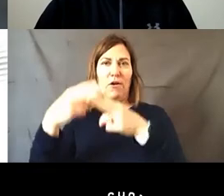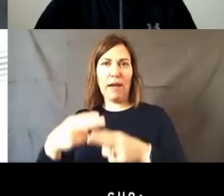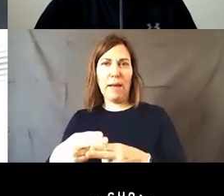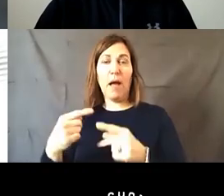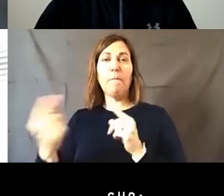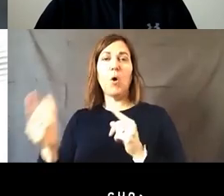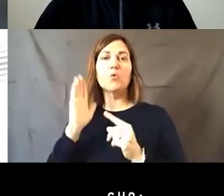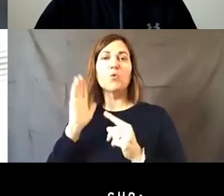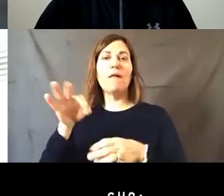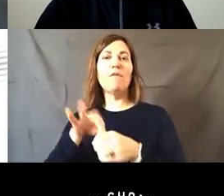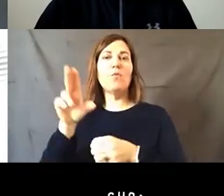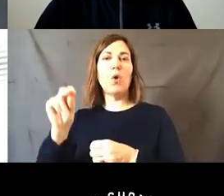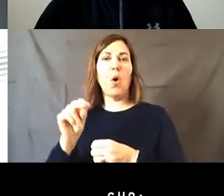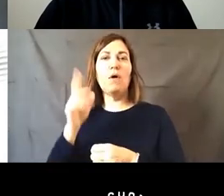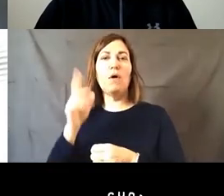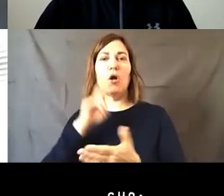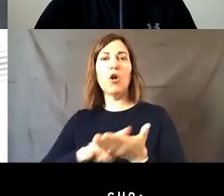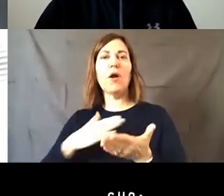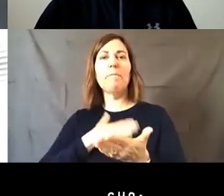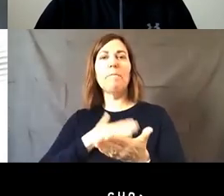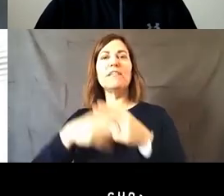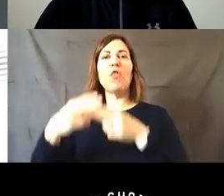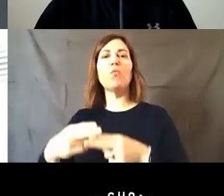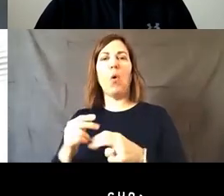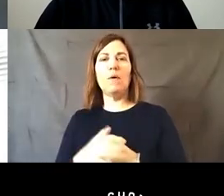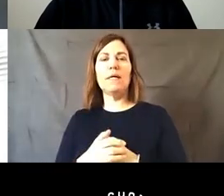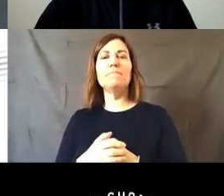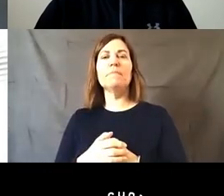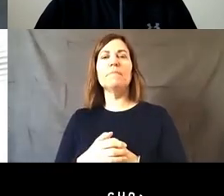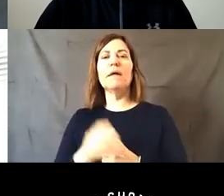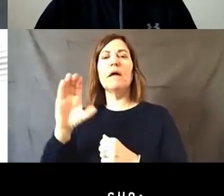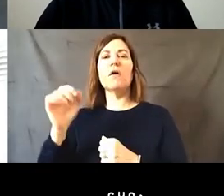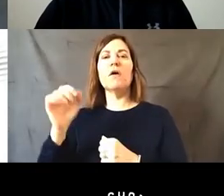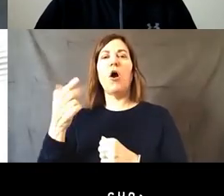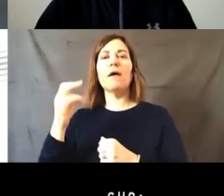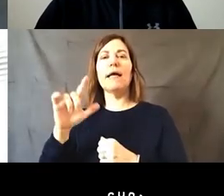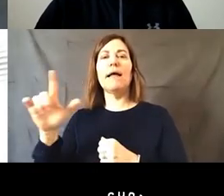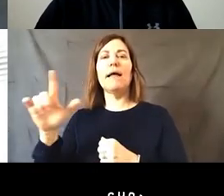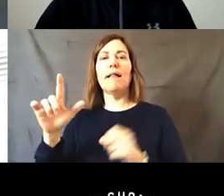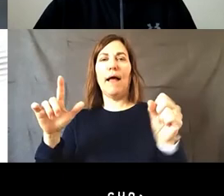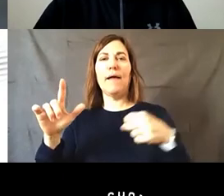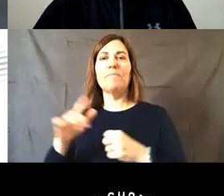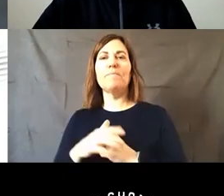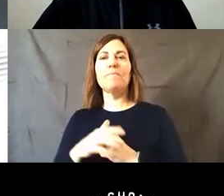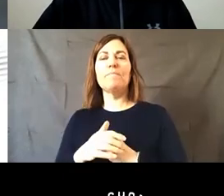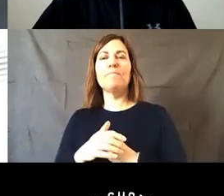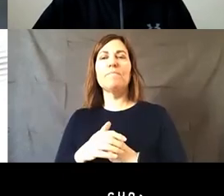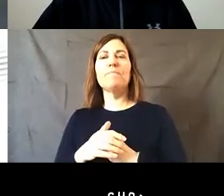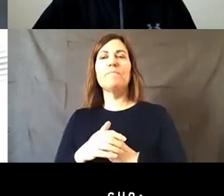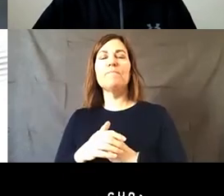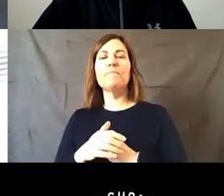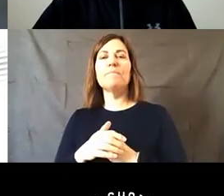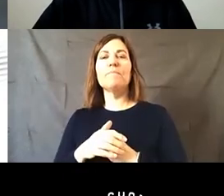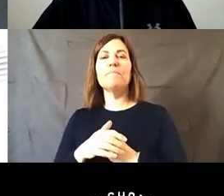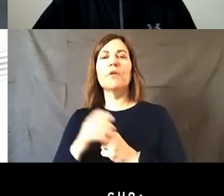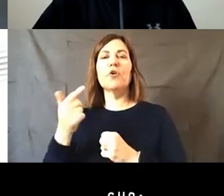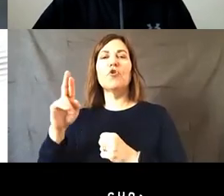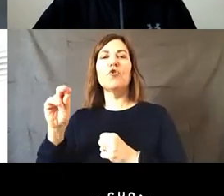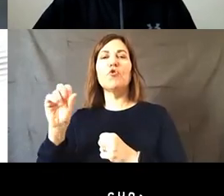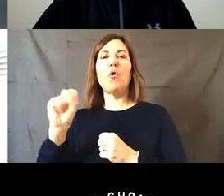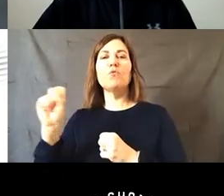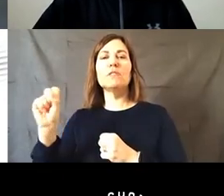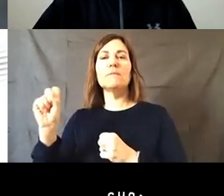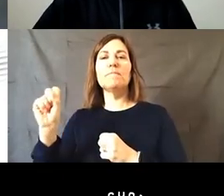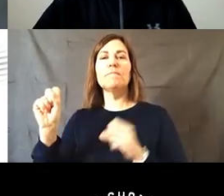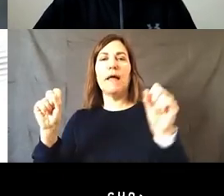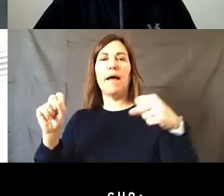no. The clerk, please call the roll. Mr. Coghill. Aye. Ms. Gross.